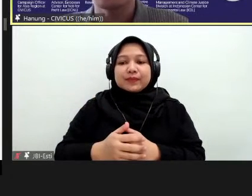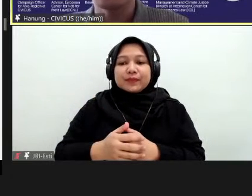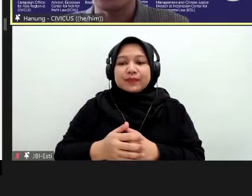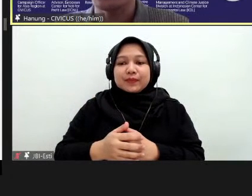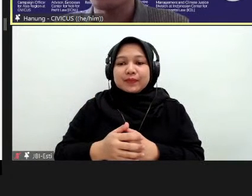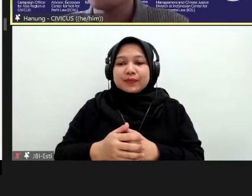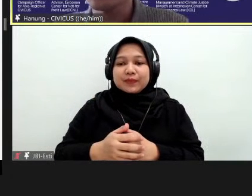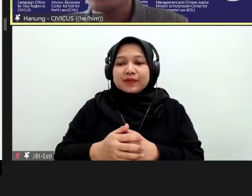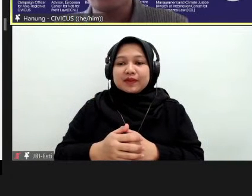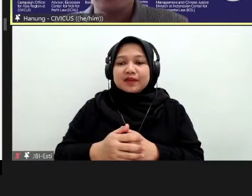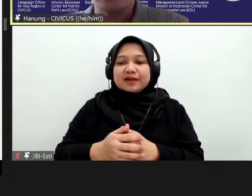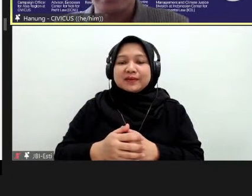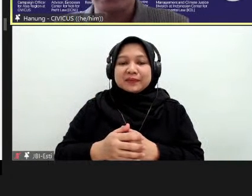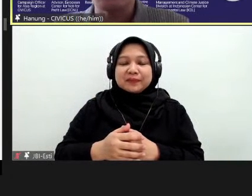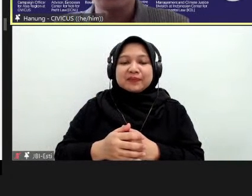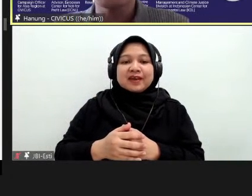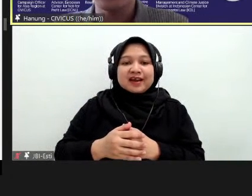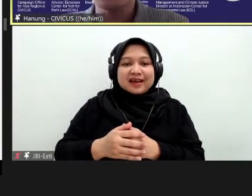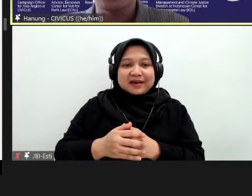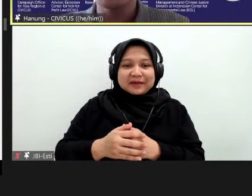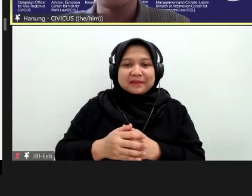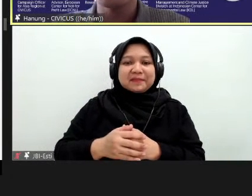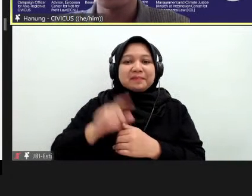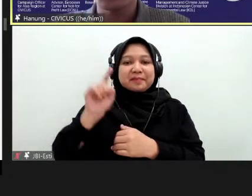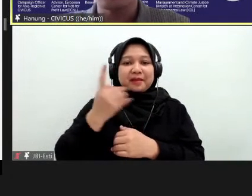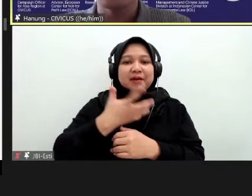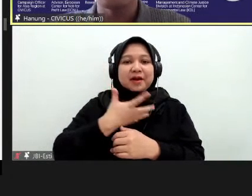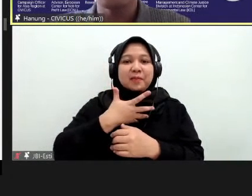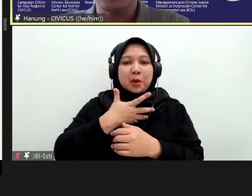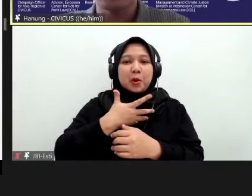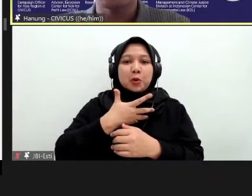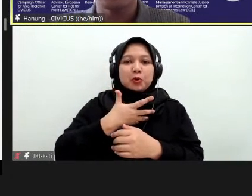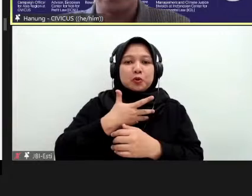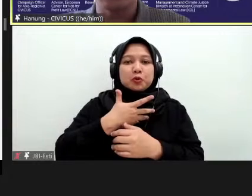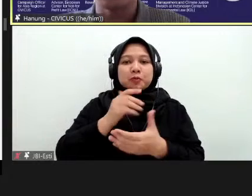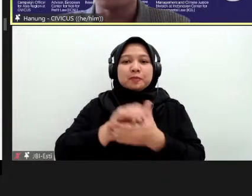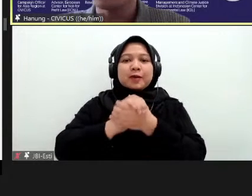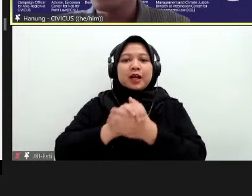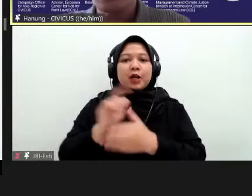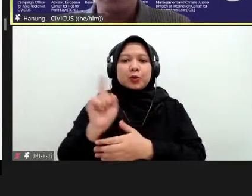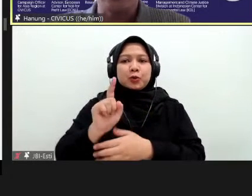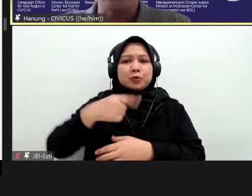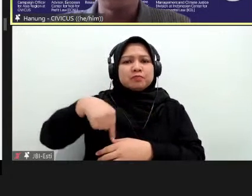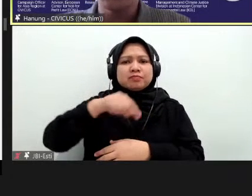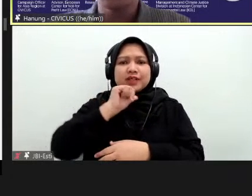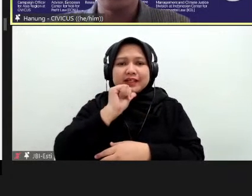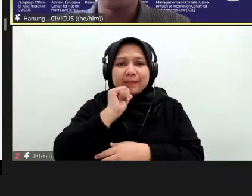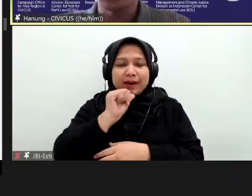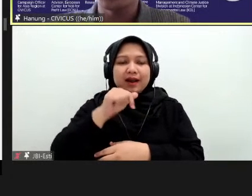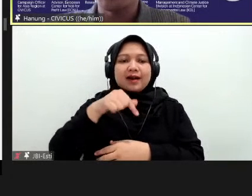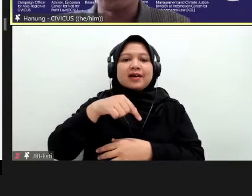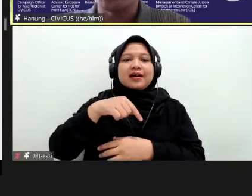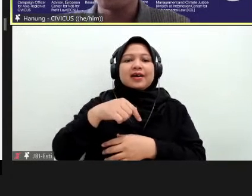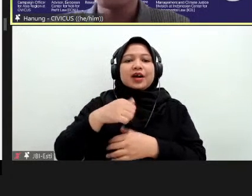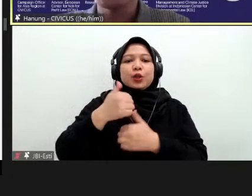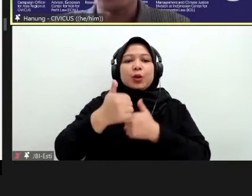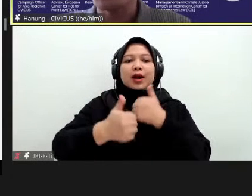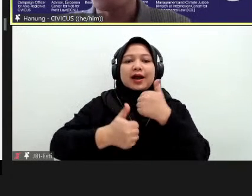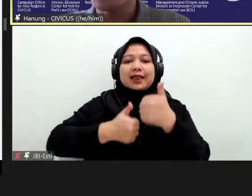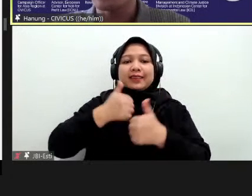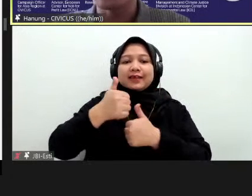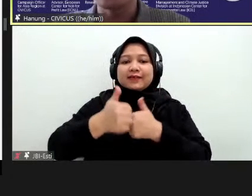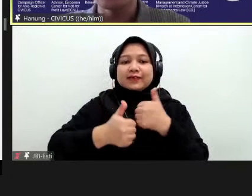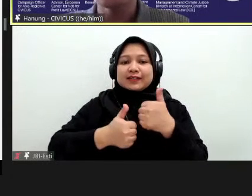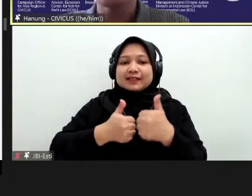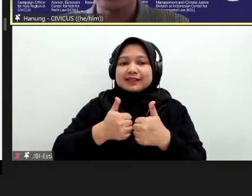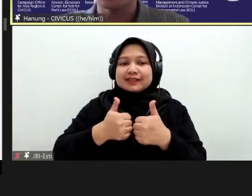society organizations and activists dedicated to strengthening citizen action and civil society throughout the world, with